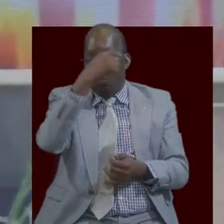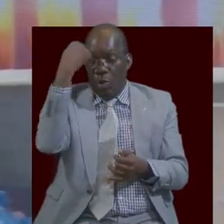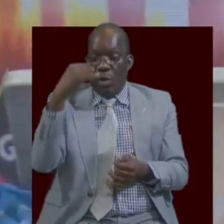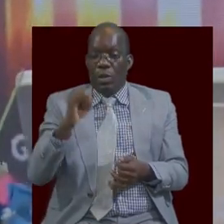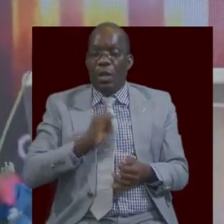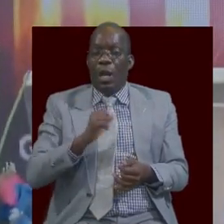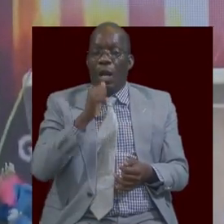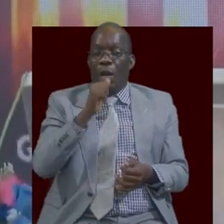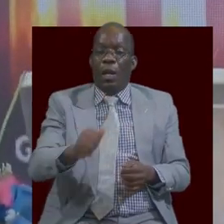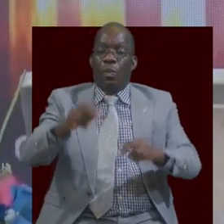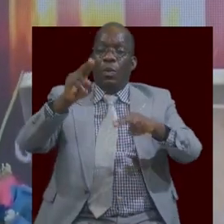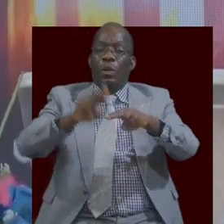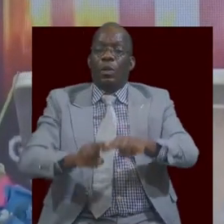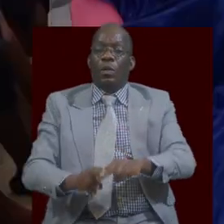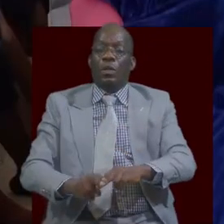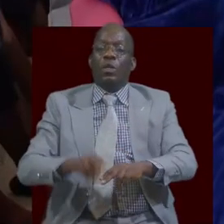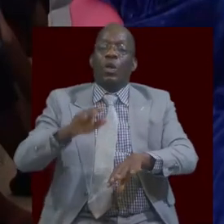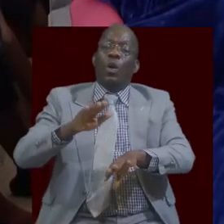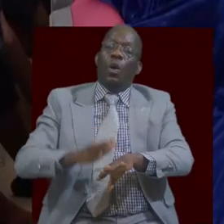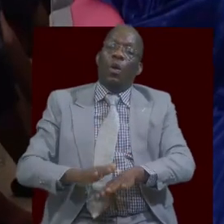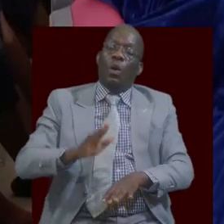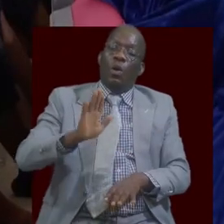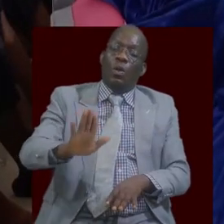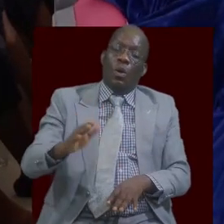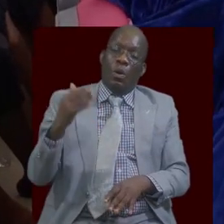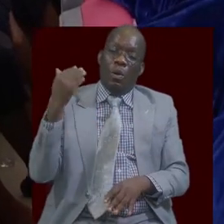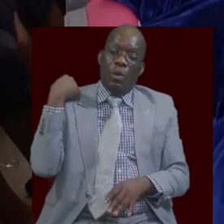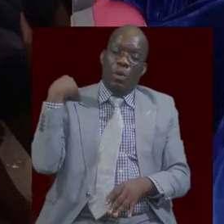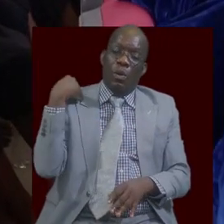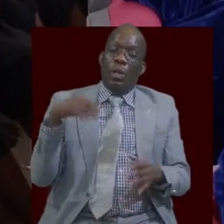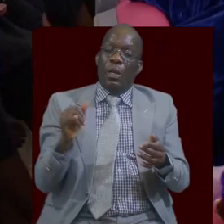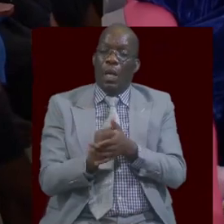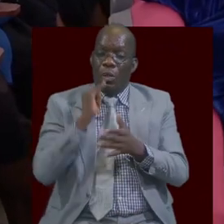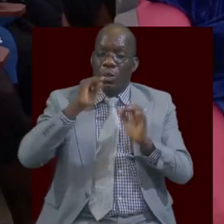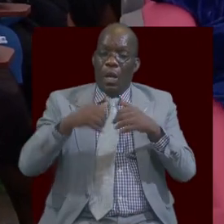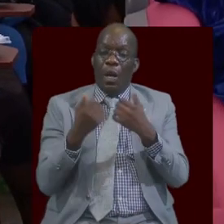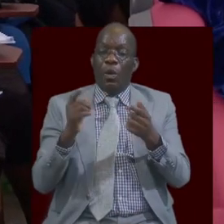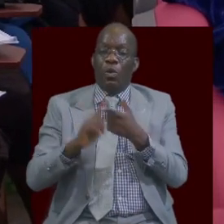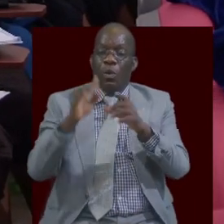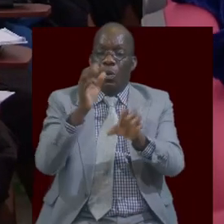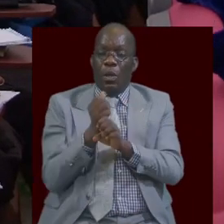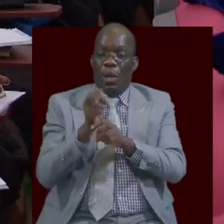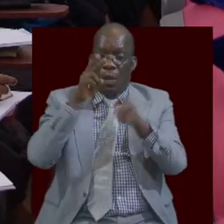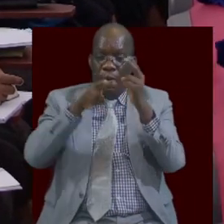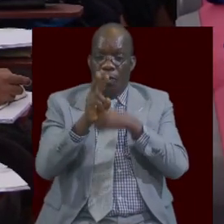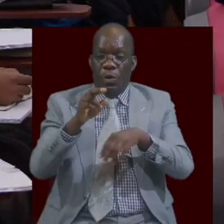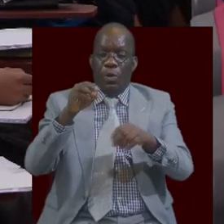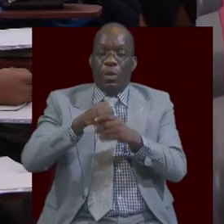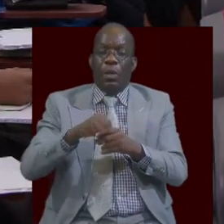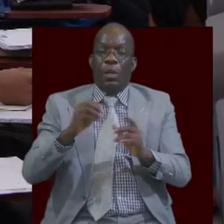sitting on your shoulder. That's how we get vision in life. And sometimes I can't see